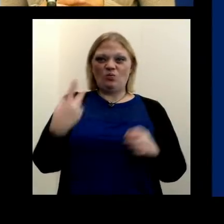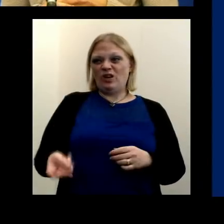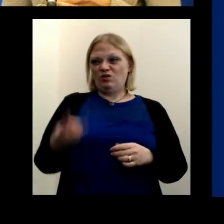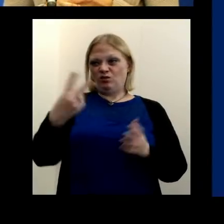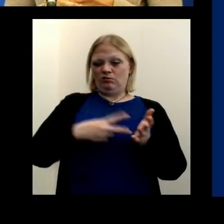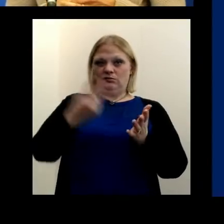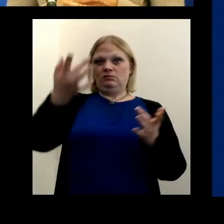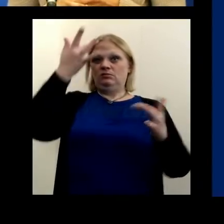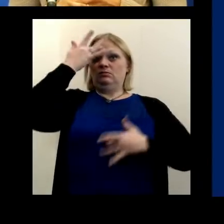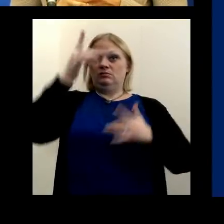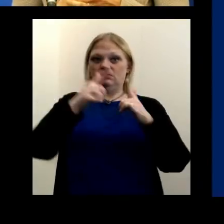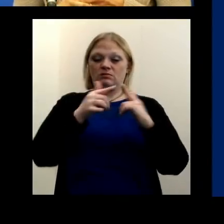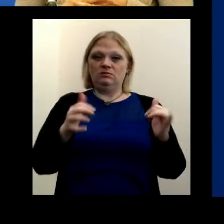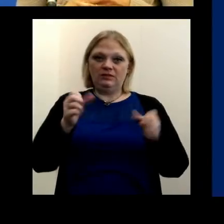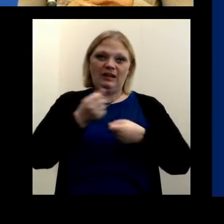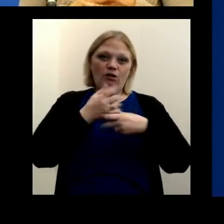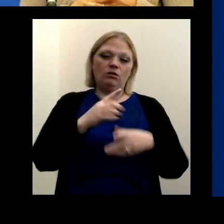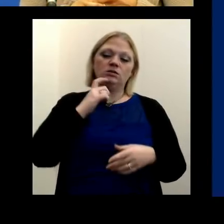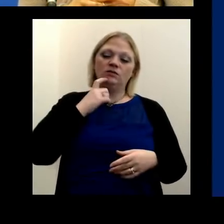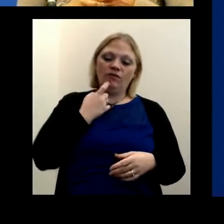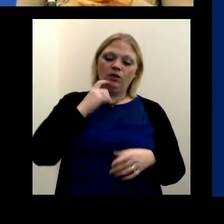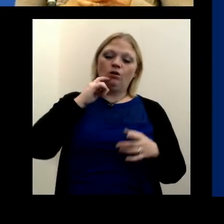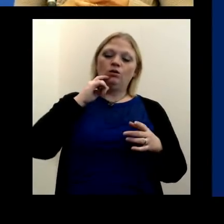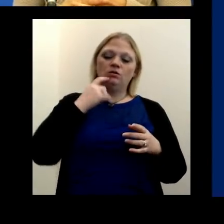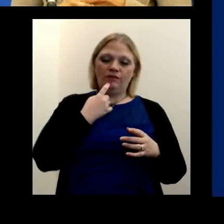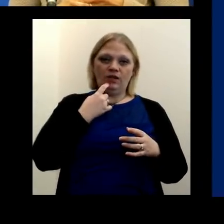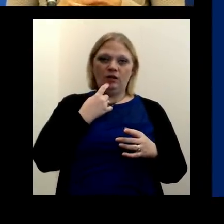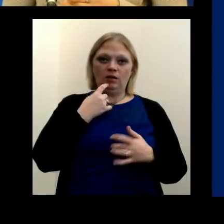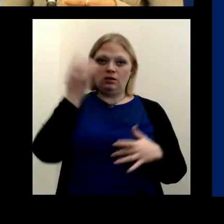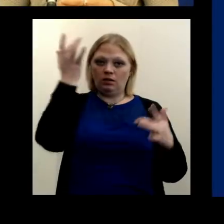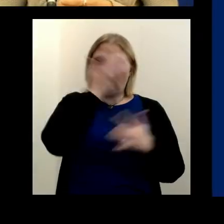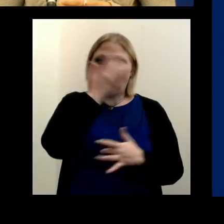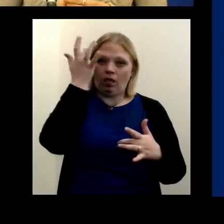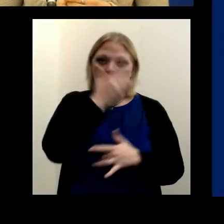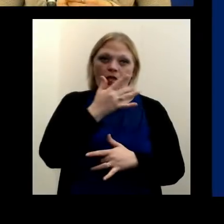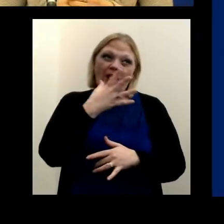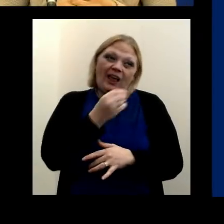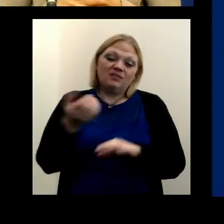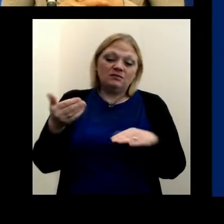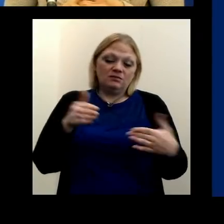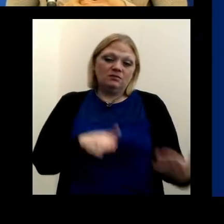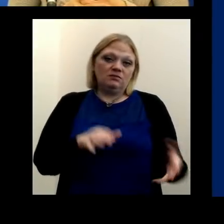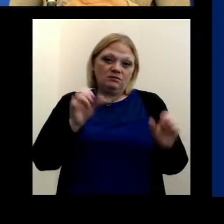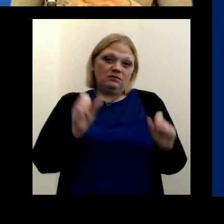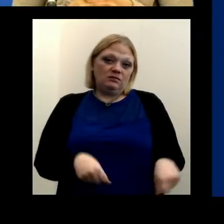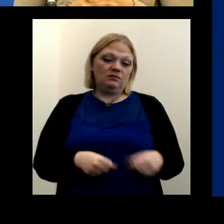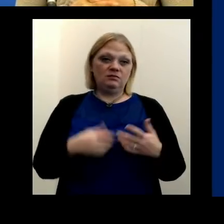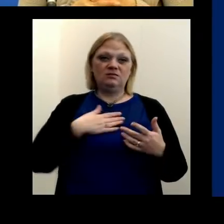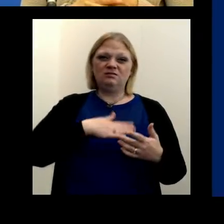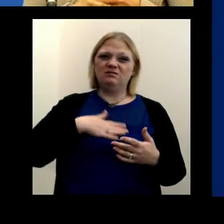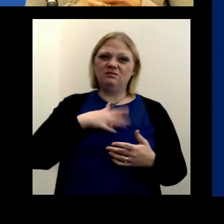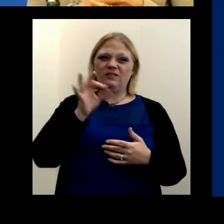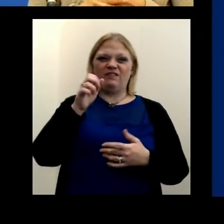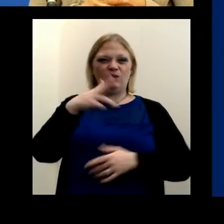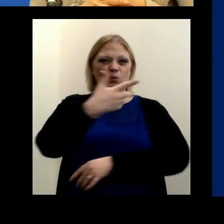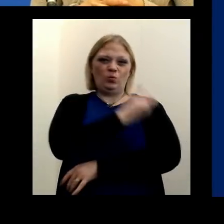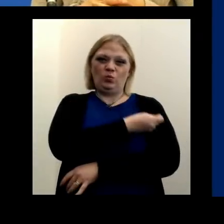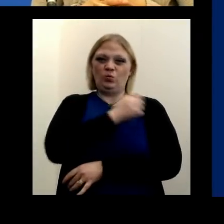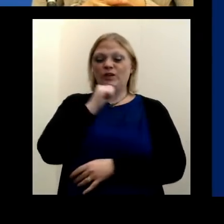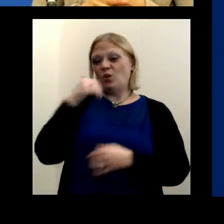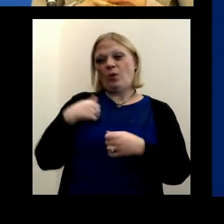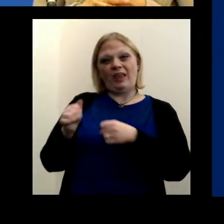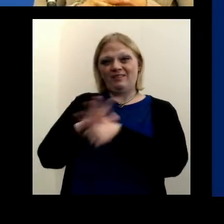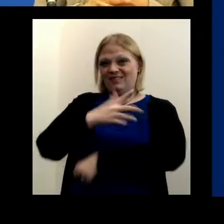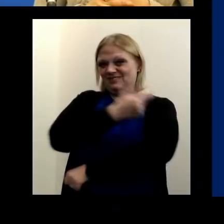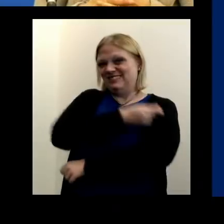at the same time that can cause severe illness and even death. So please get a flu vaccine. We don't have a COVID